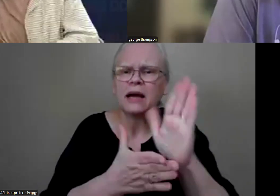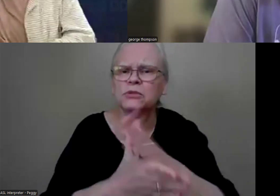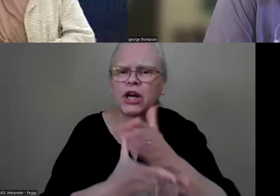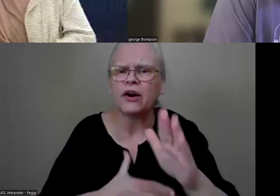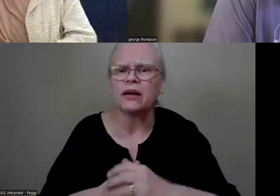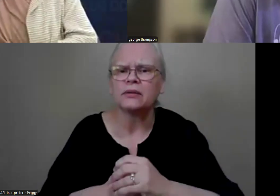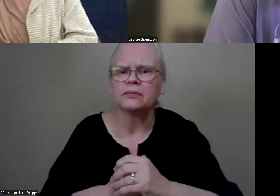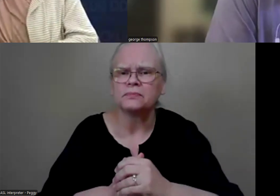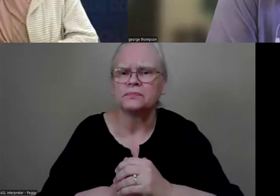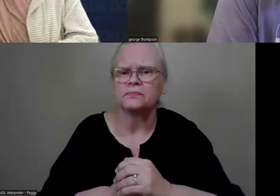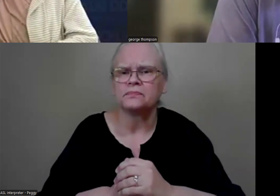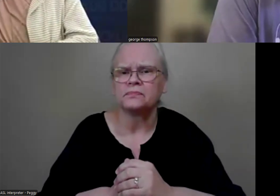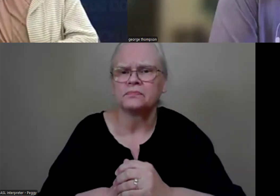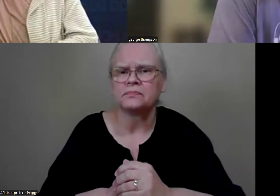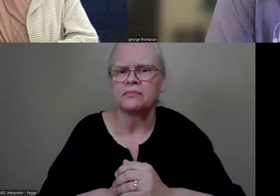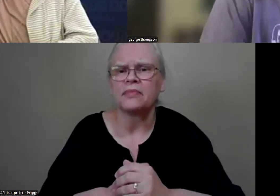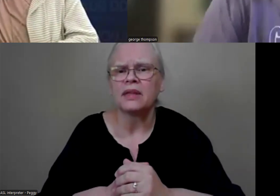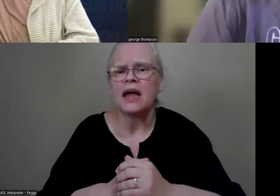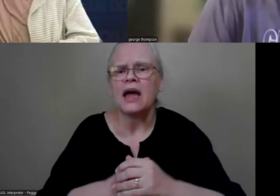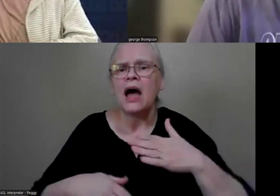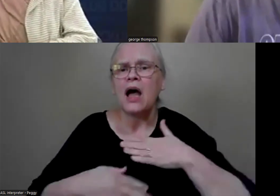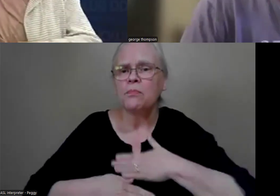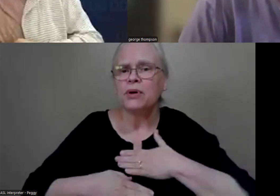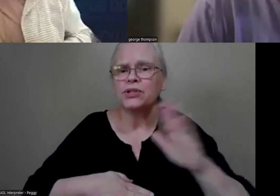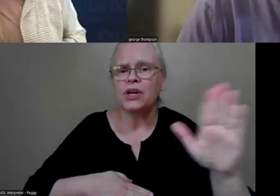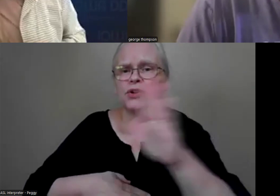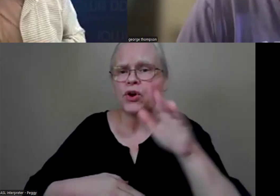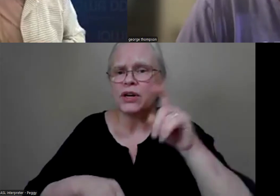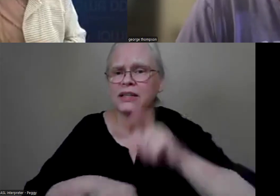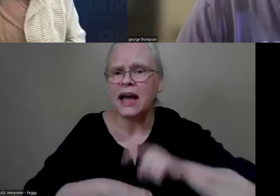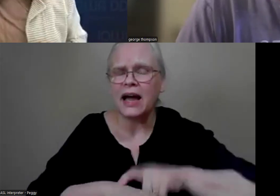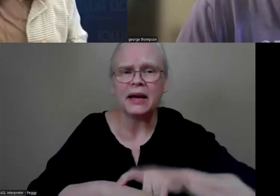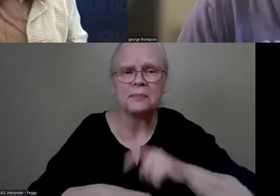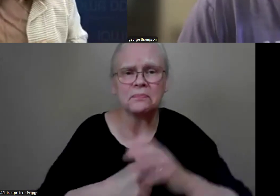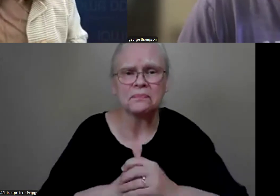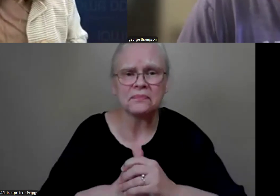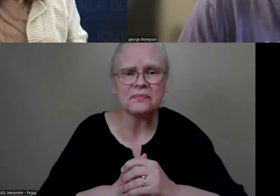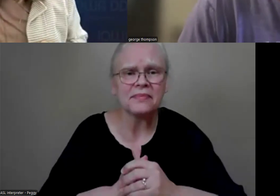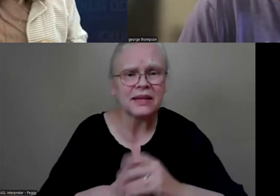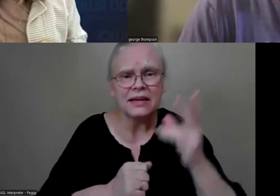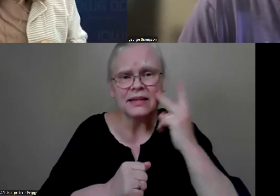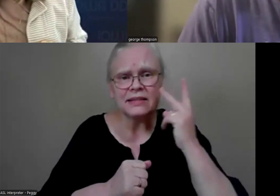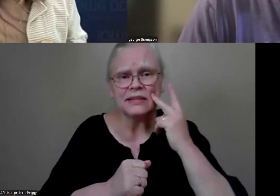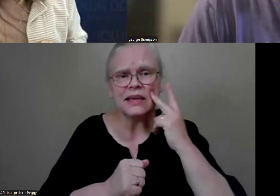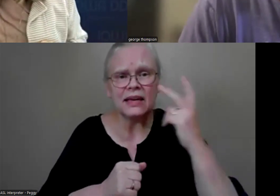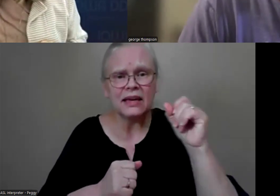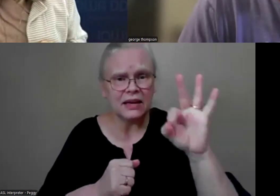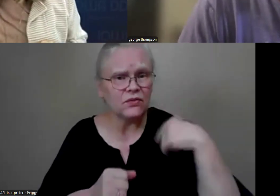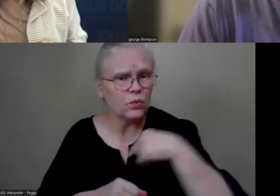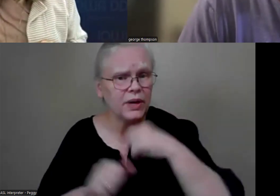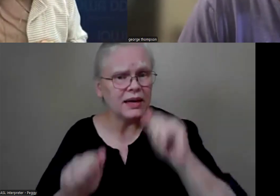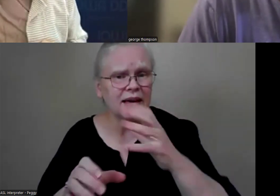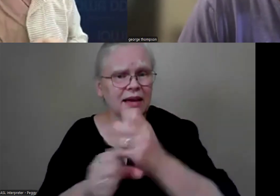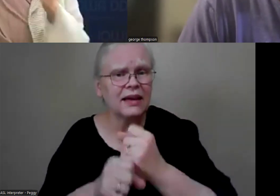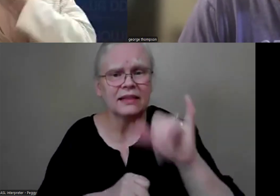But yes, we appreciate your time today, guys. But yeah, let me just see if we can't get that